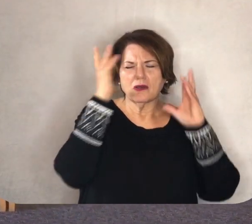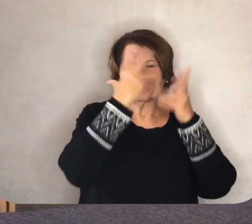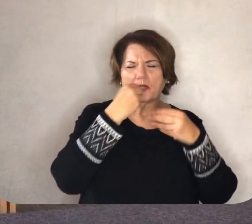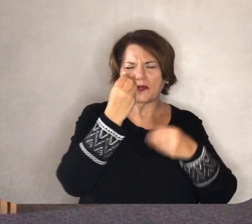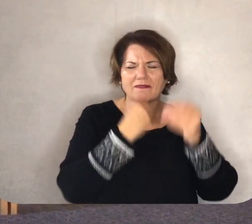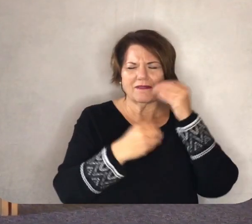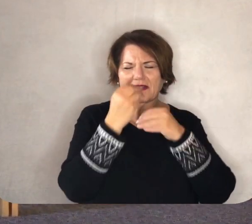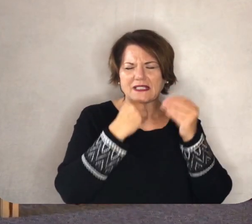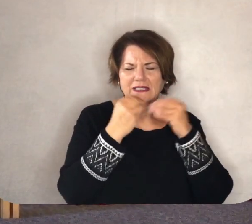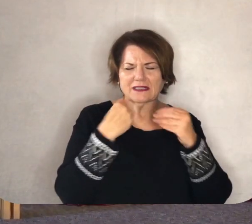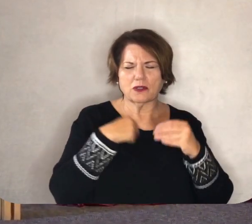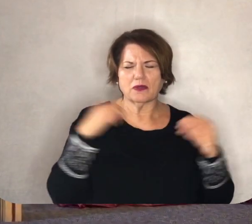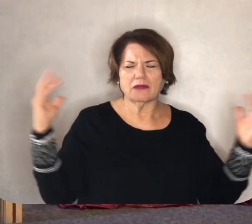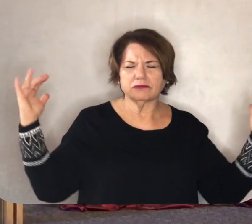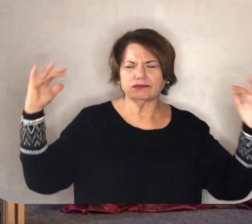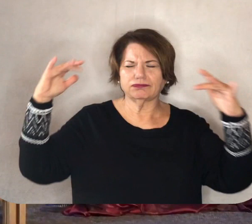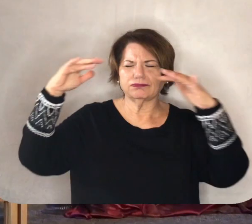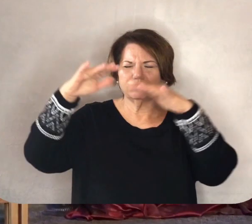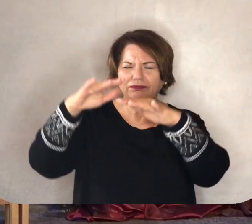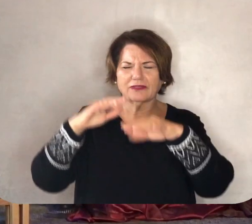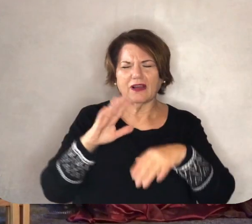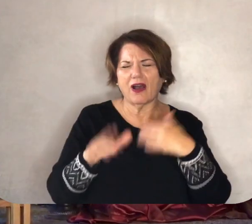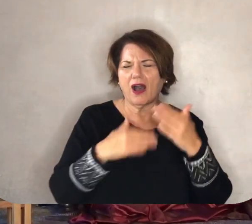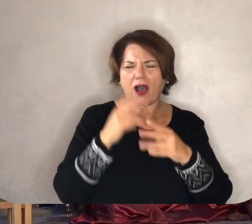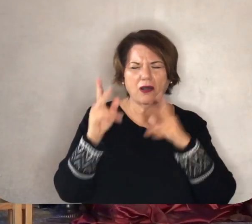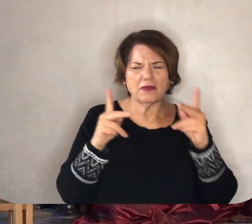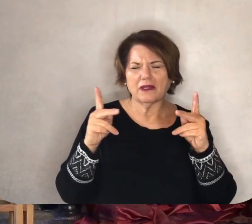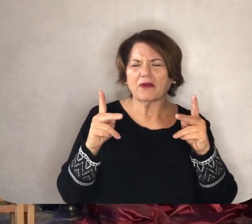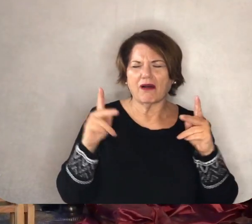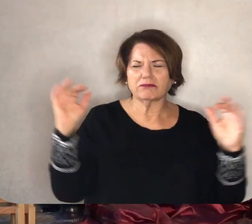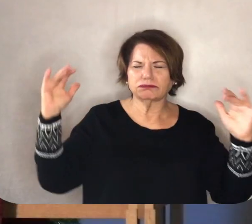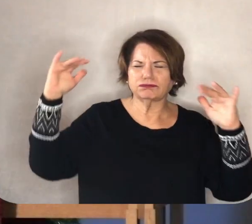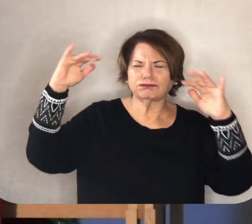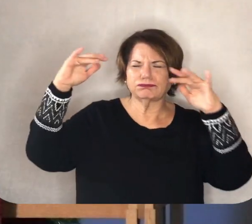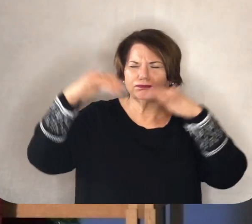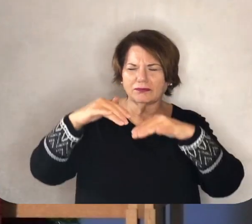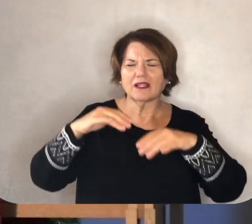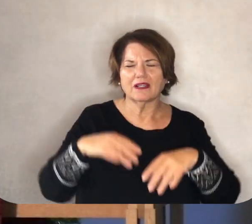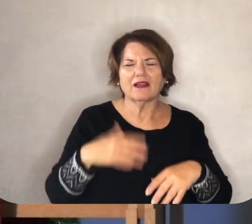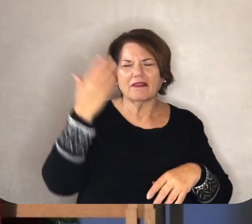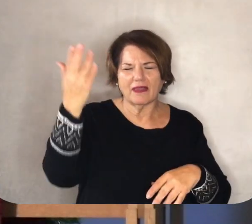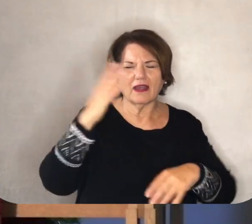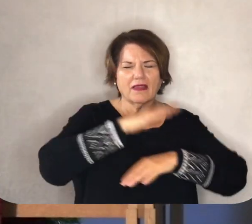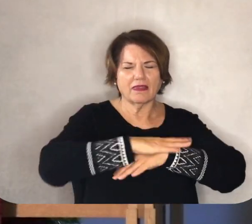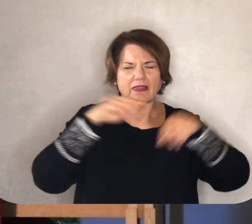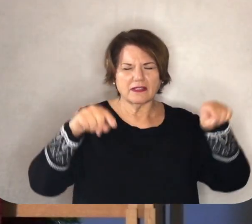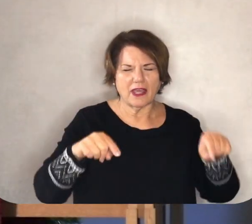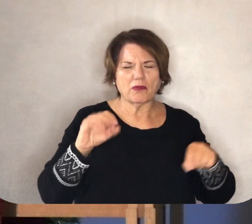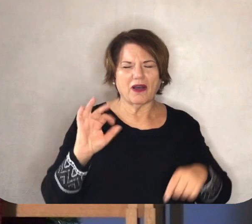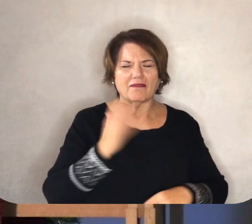gather with all of your people from north, south, east, and west at the table of our Lord.